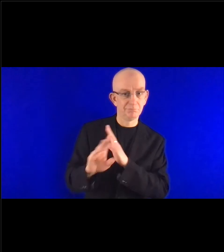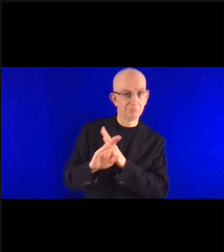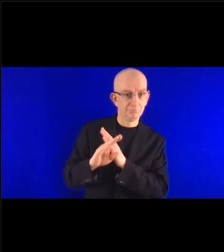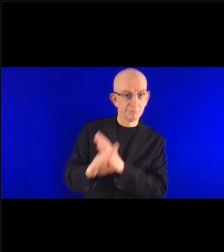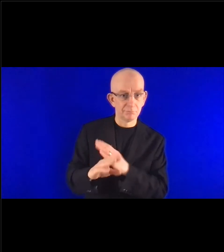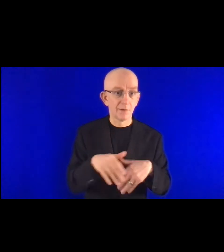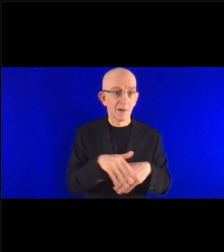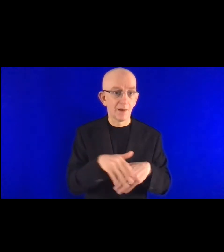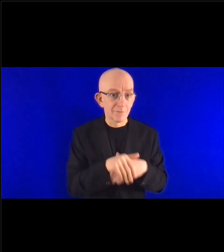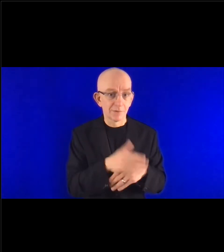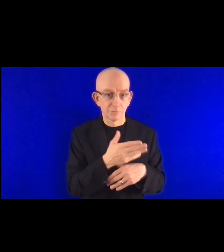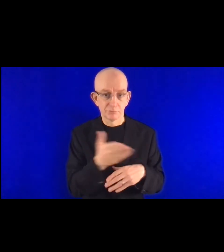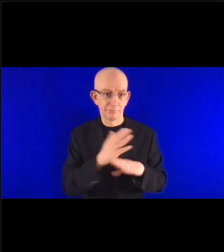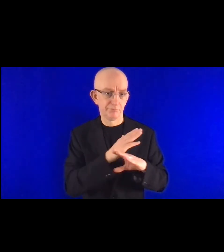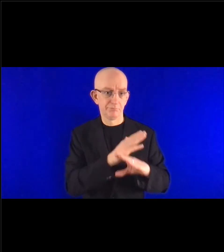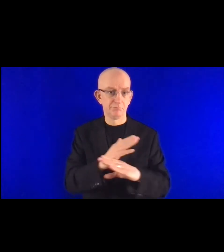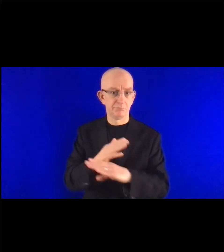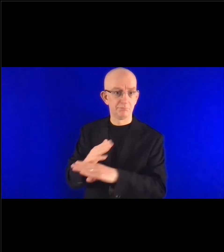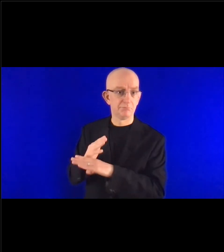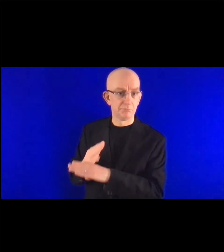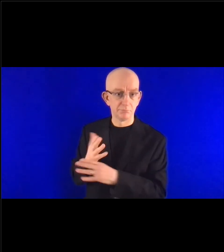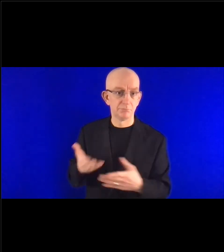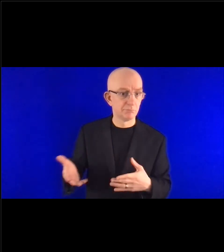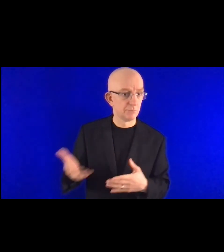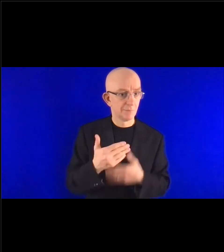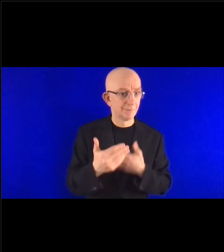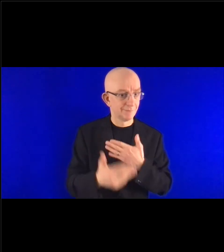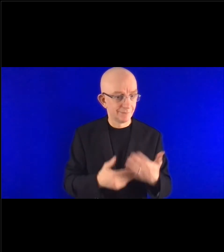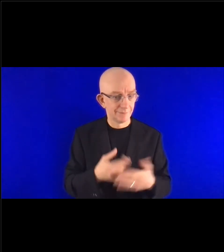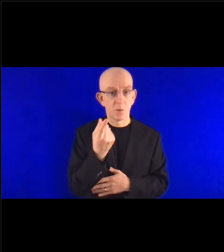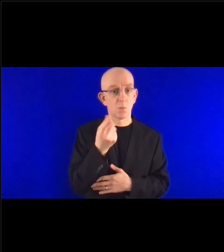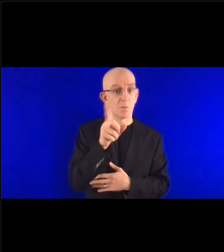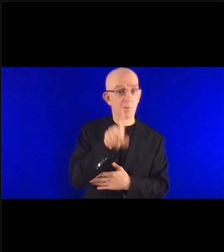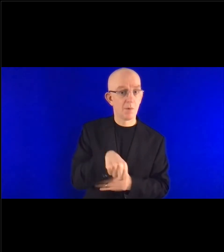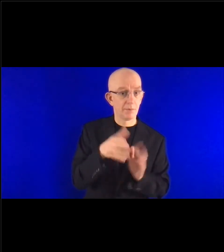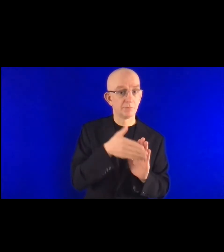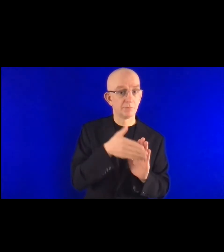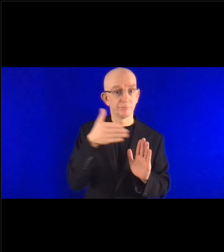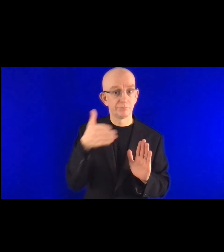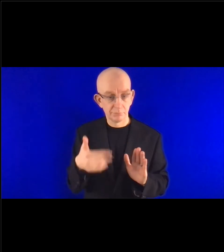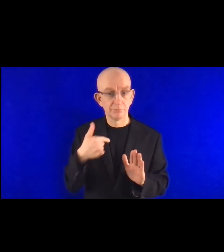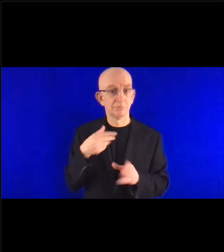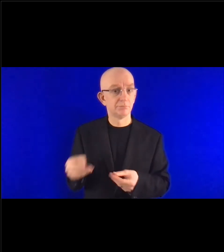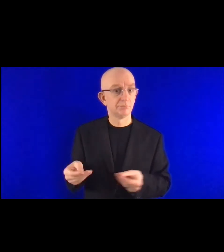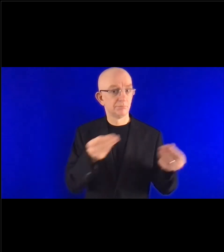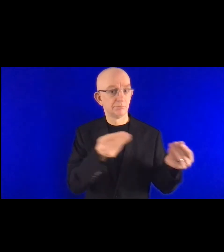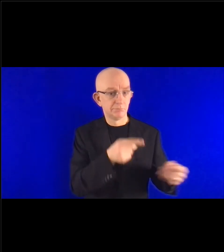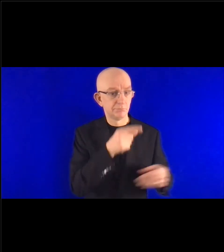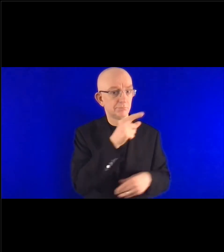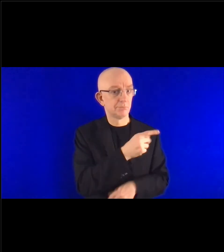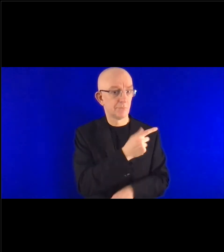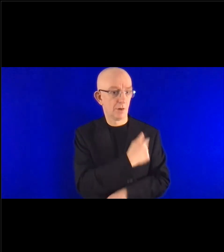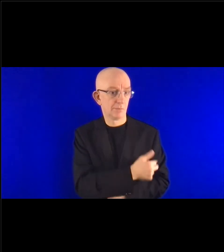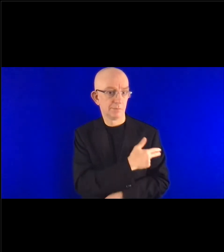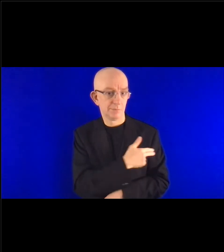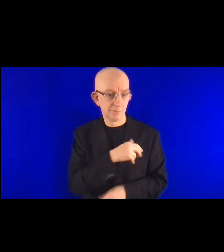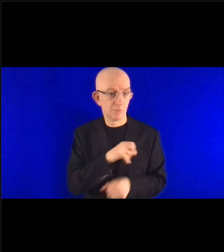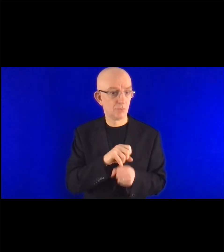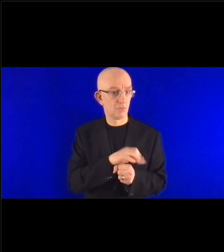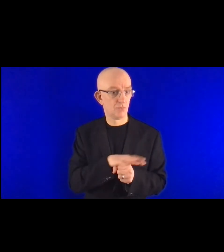lack of medicine, long COVID, and side effects, my whole right side, which was good until that moment, started losing